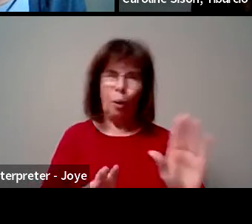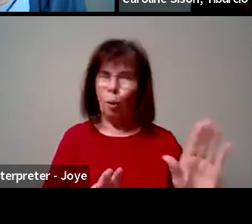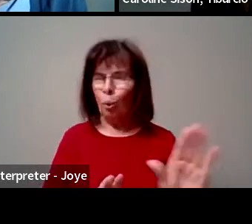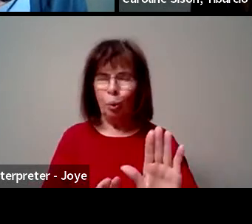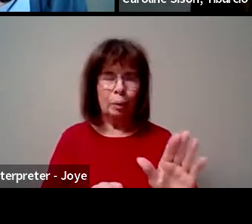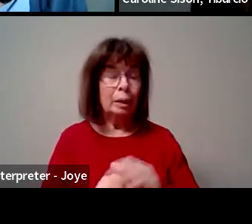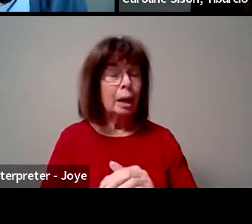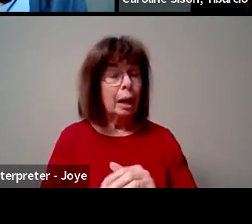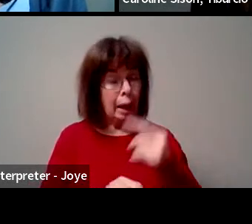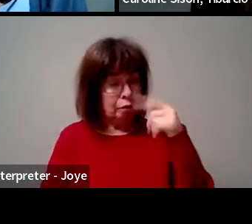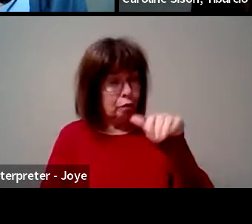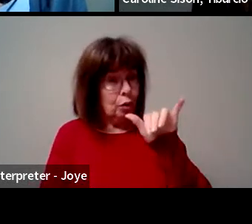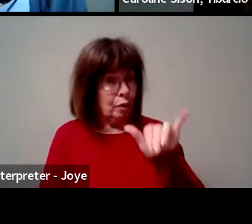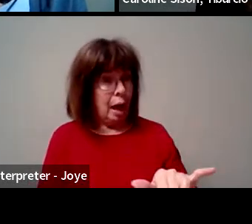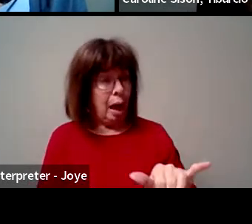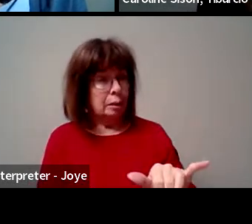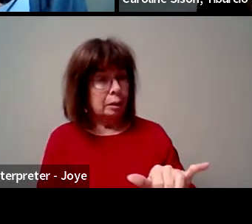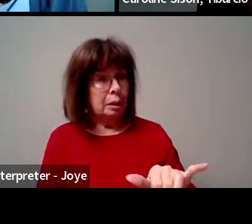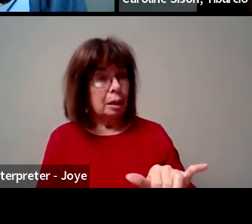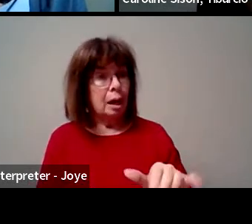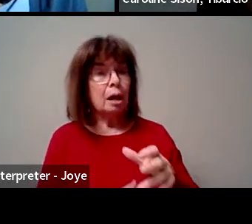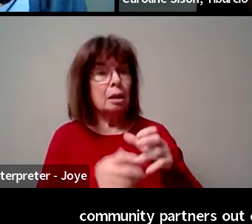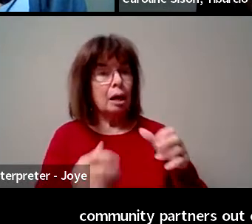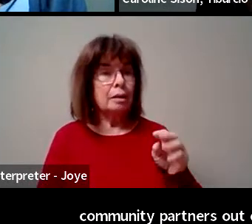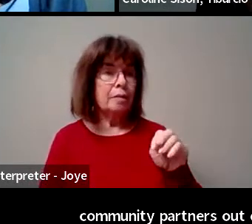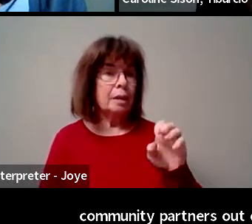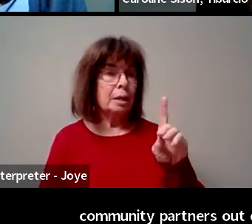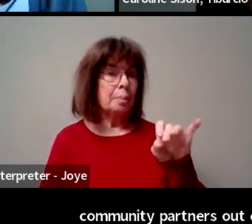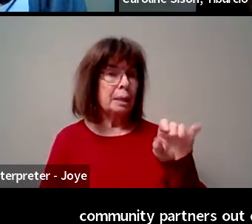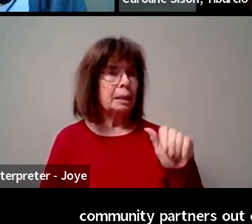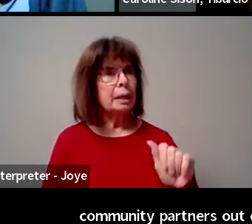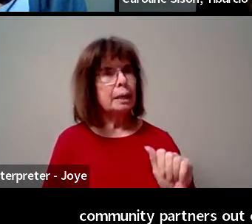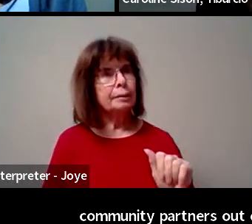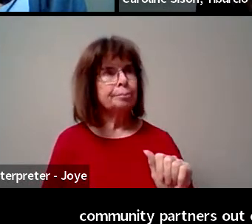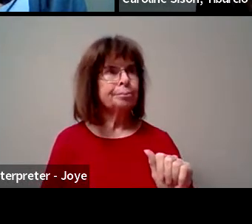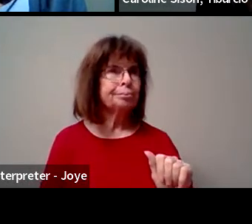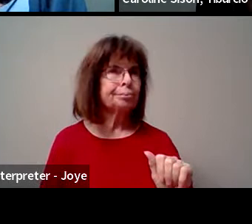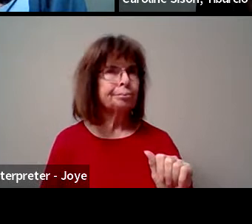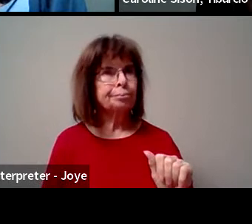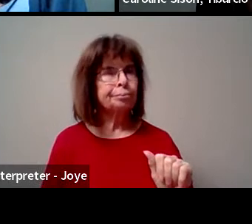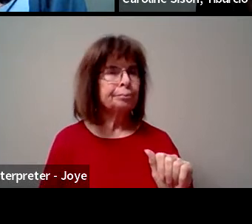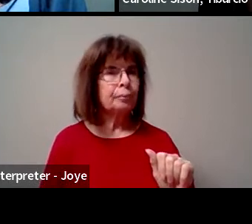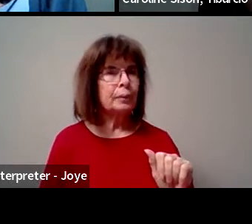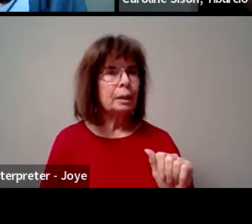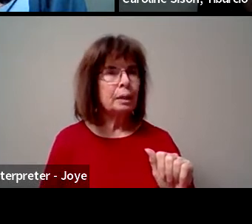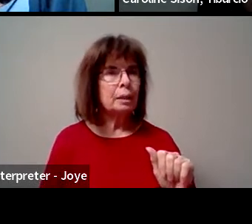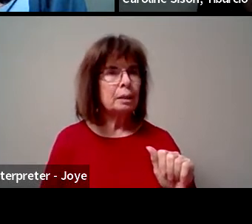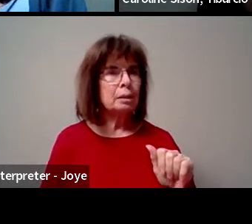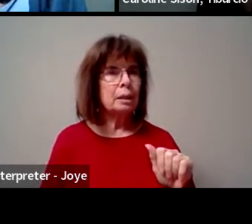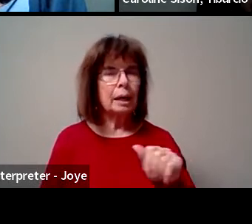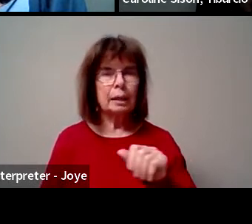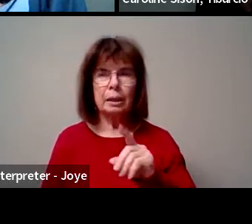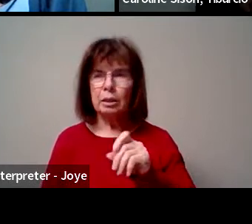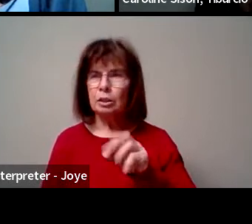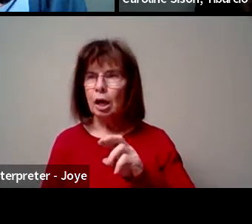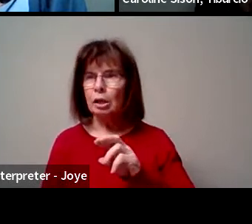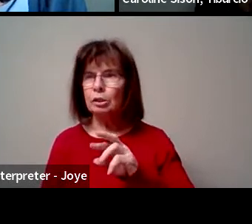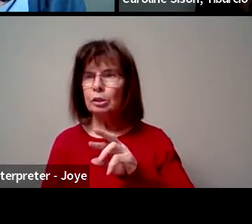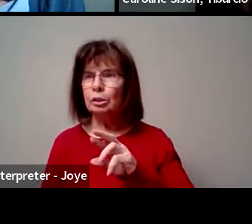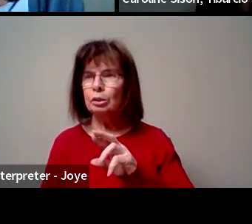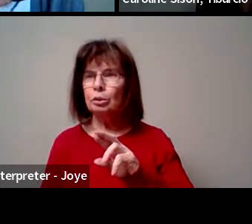for that, a lot of that media, like Dr. Rose was talking about, a lot of the